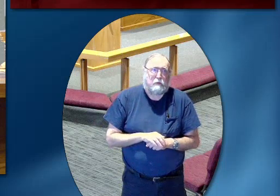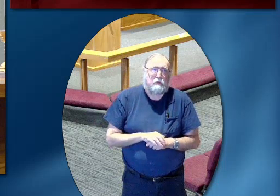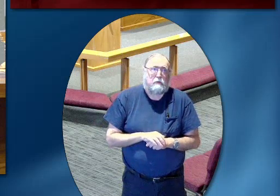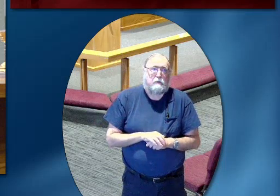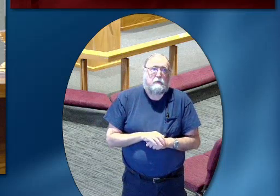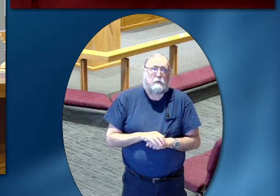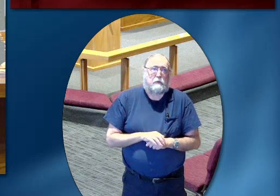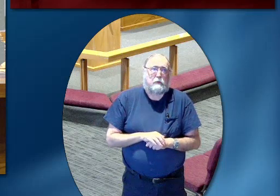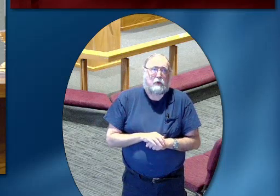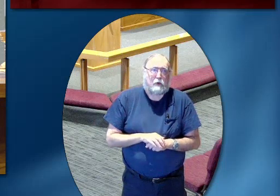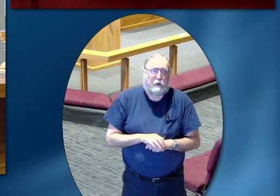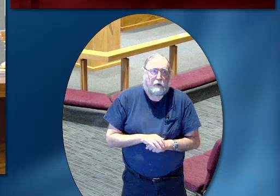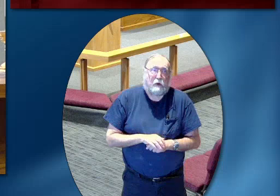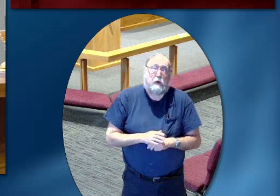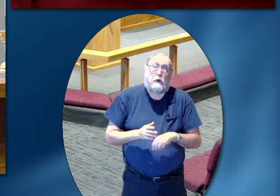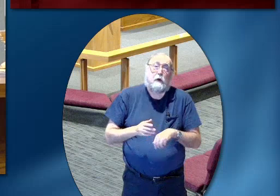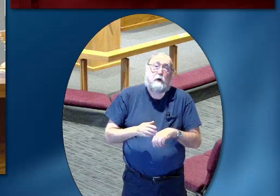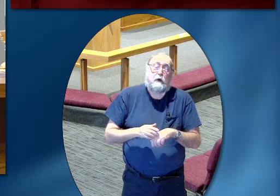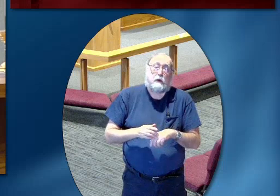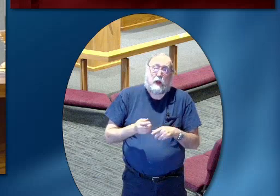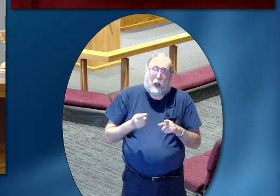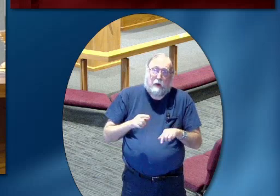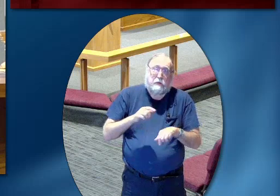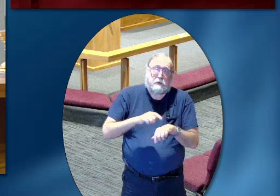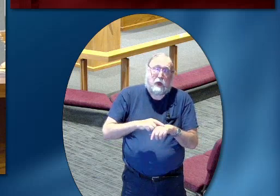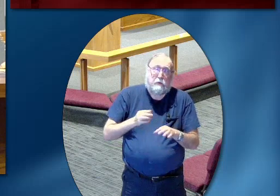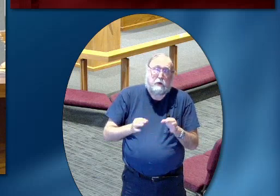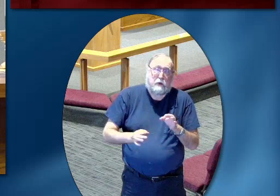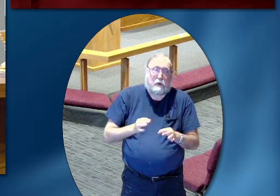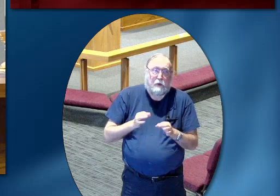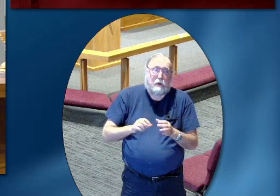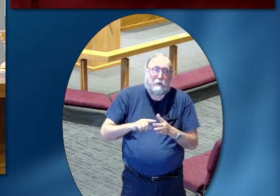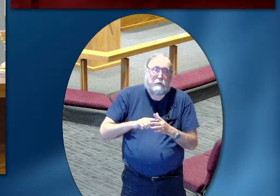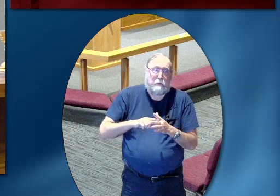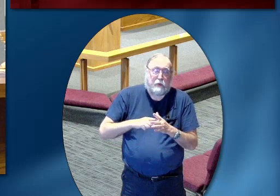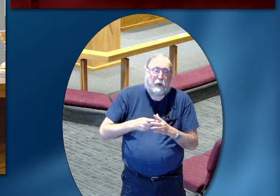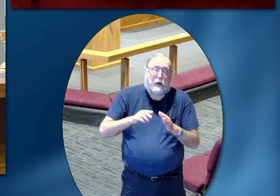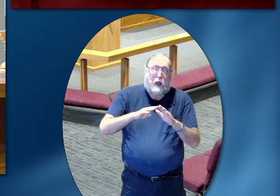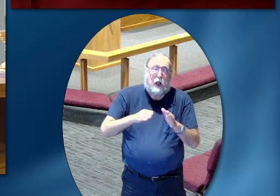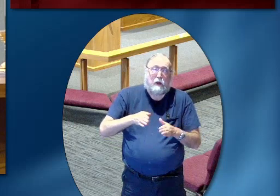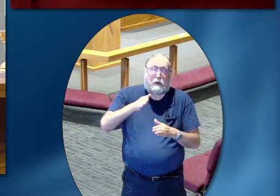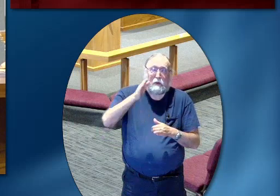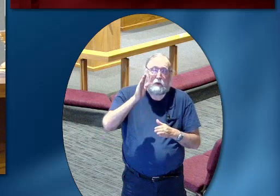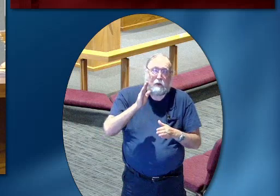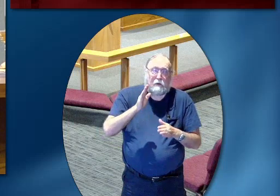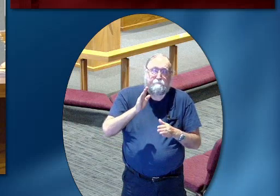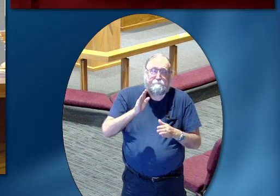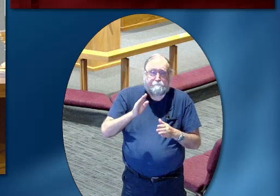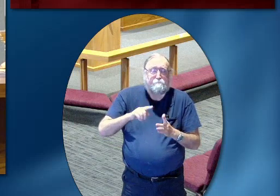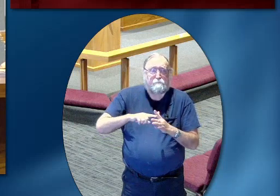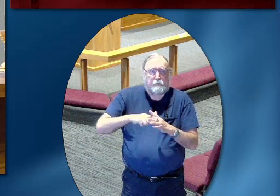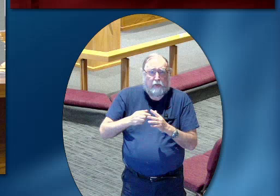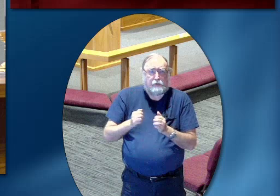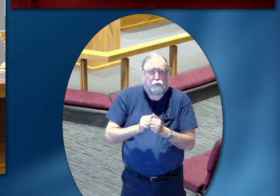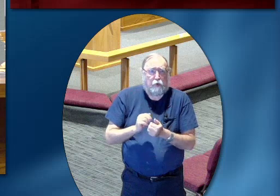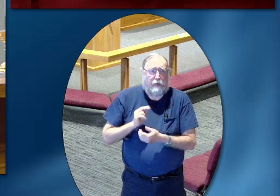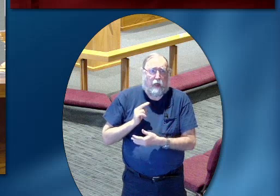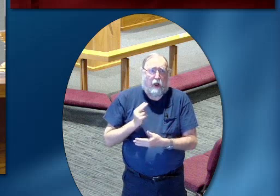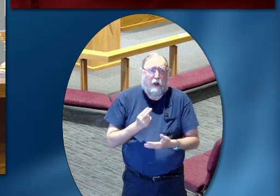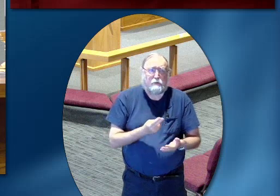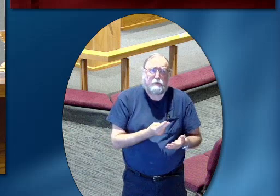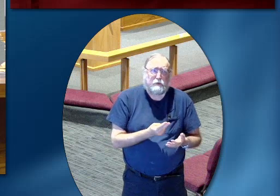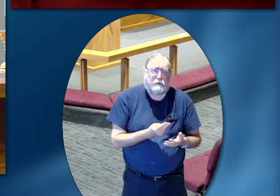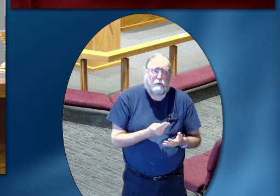For if it is time for judgment to begin at the household of God, and if it begins with